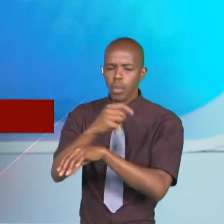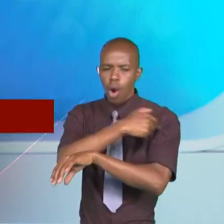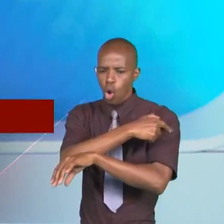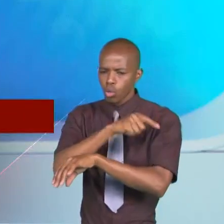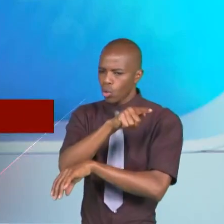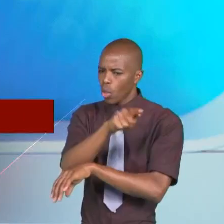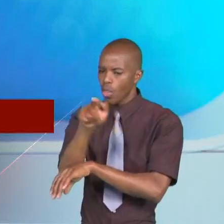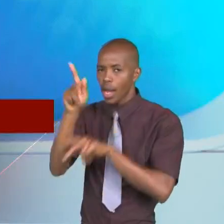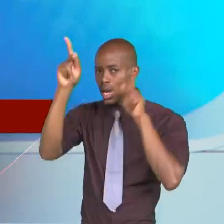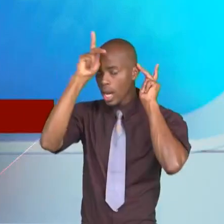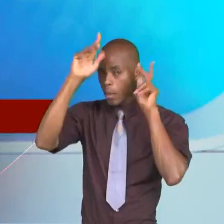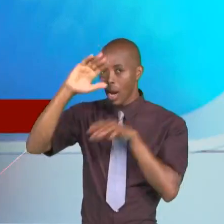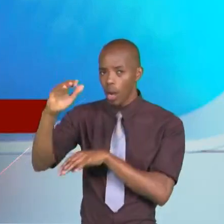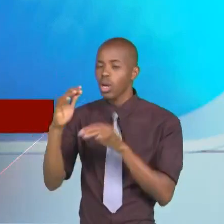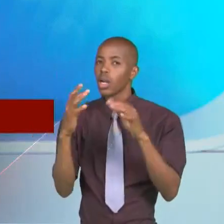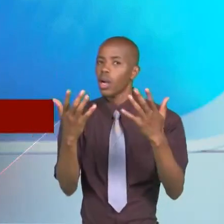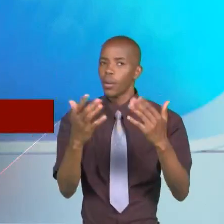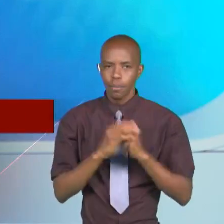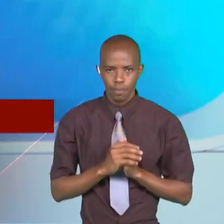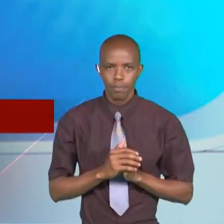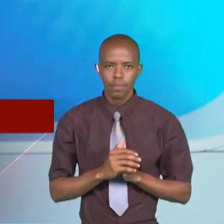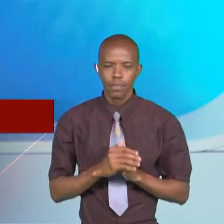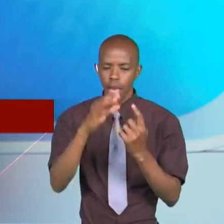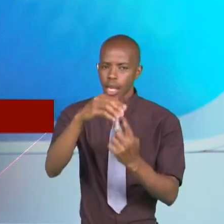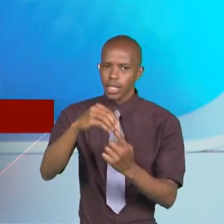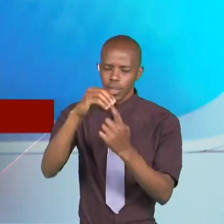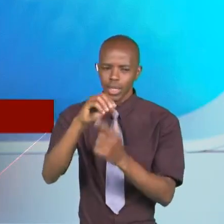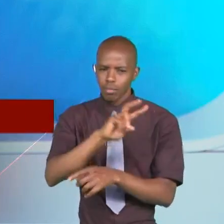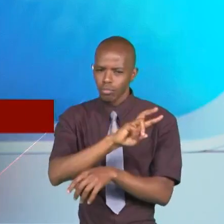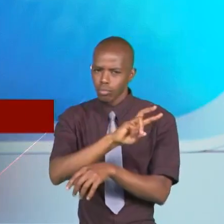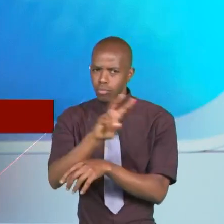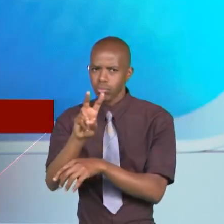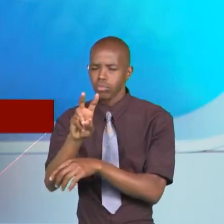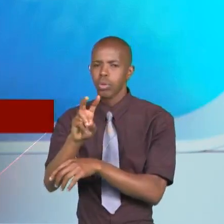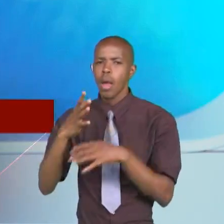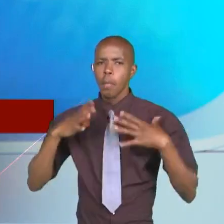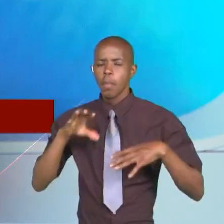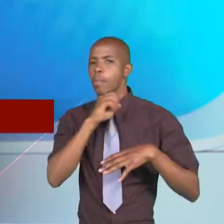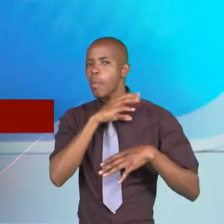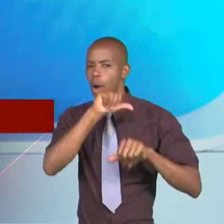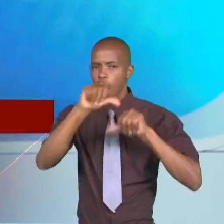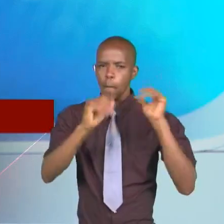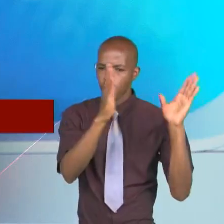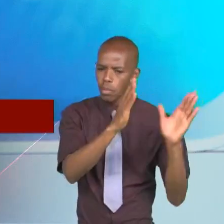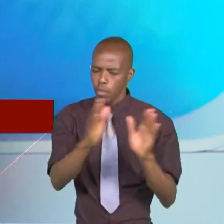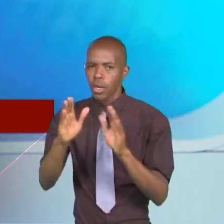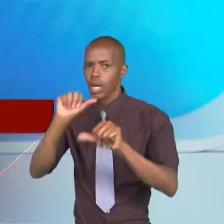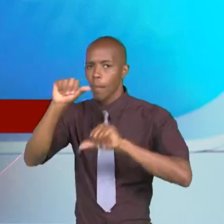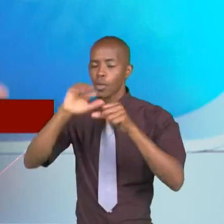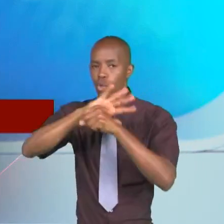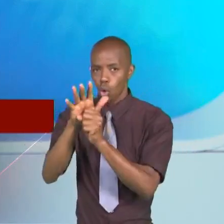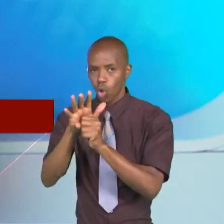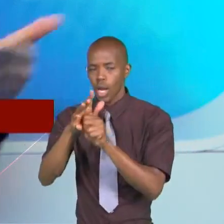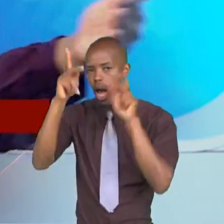within Kakamega County in terms of just basically looking at the complaints that the people had in terms of the preparation for COVID-19 and